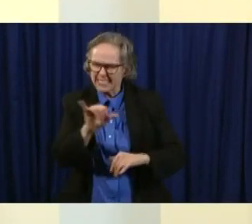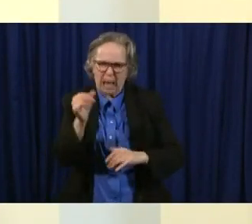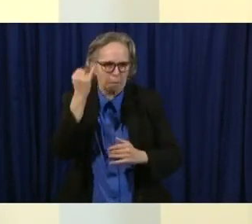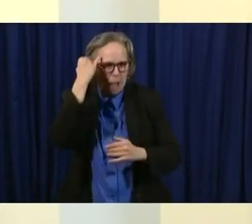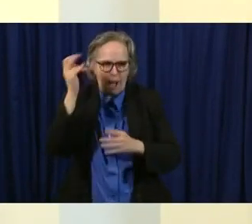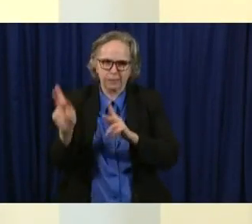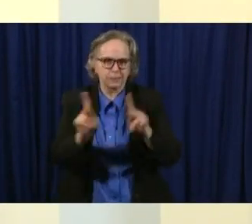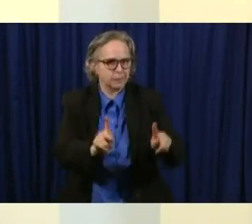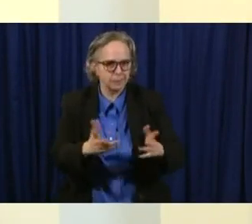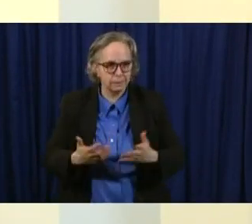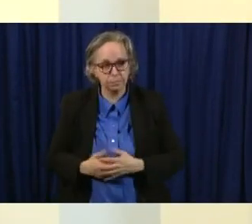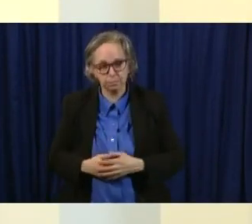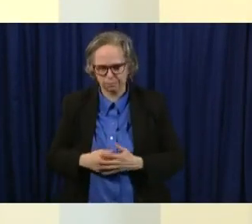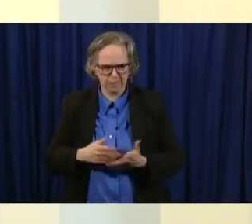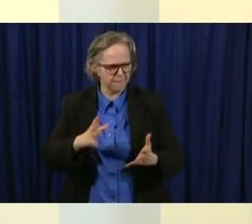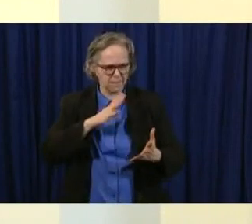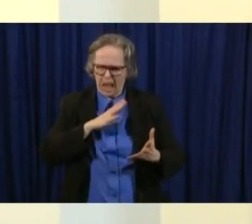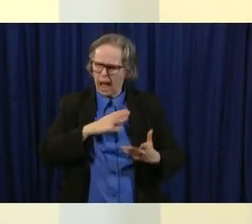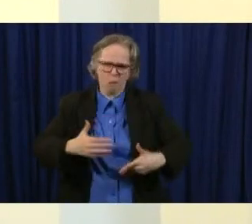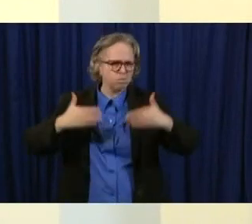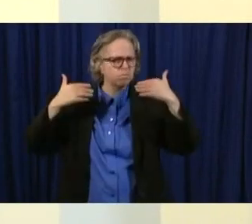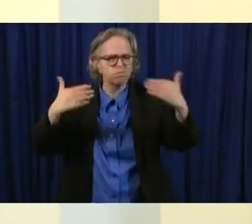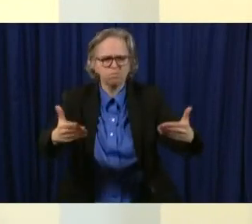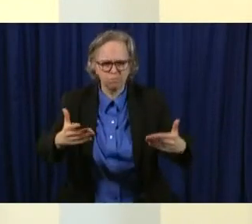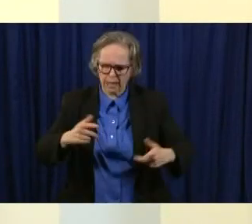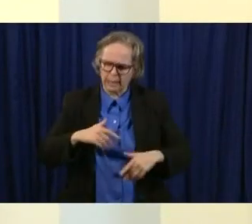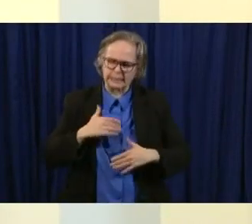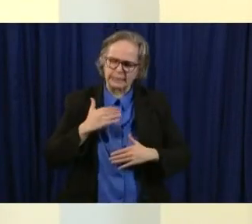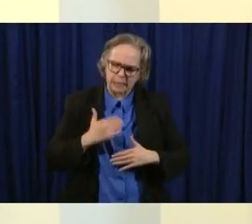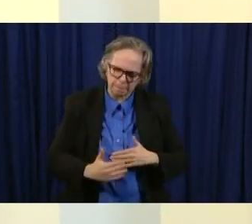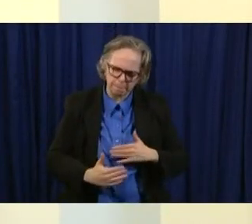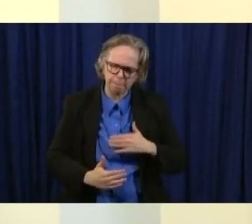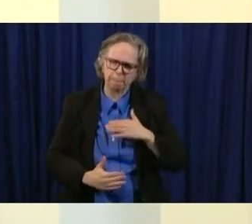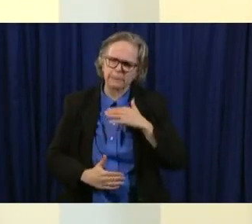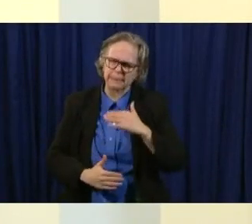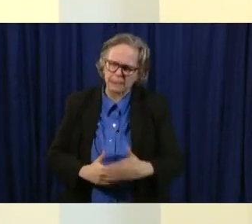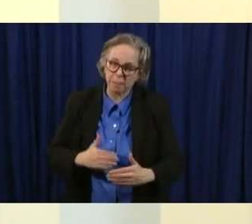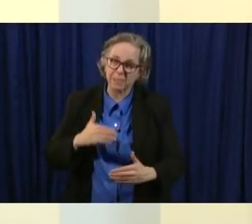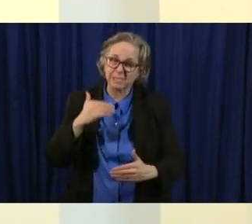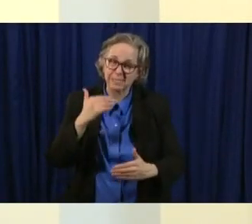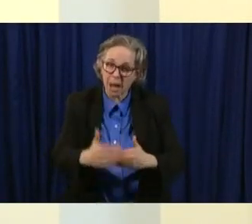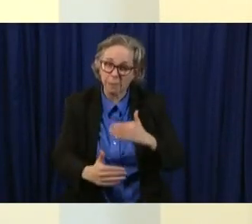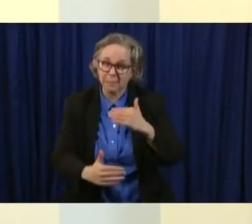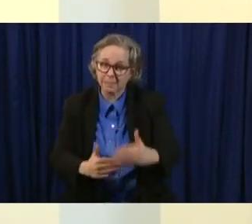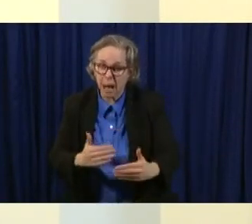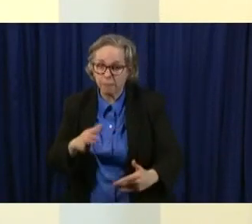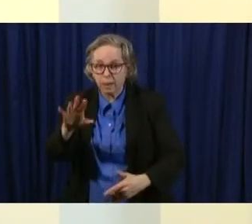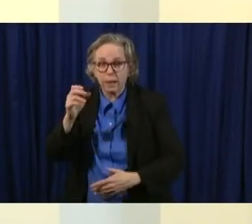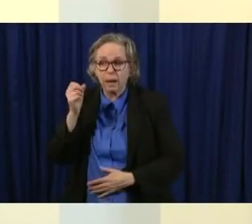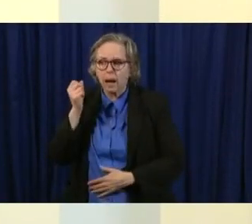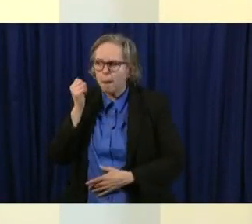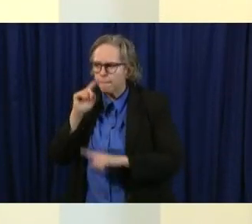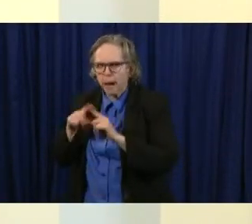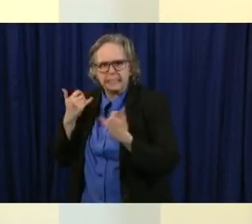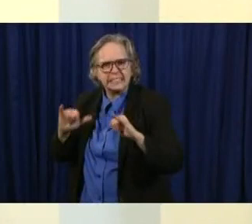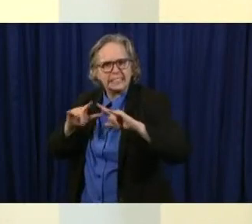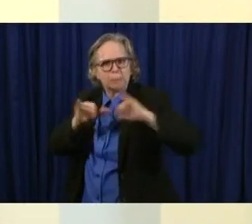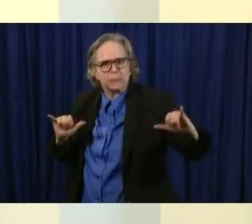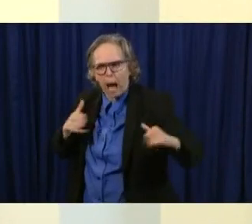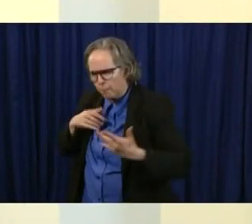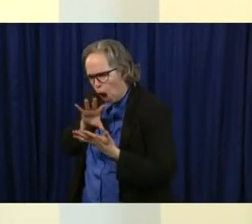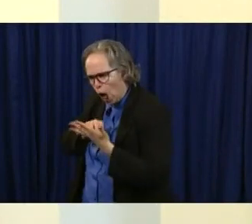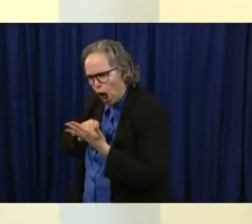layer by layer we have better and better data all the time that we'll use to measure it we'll work harder on testing